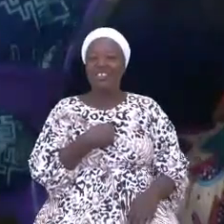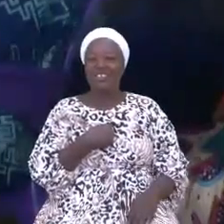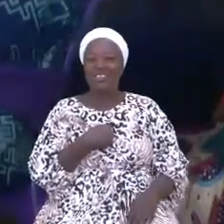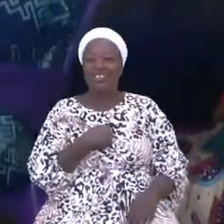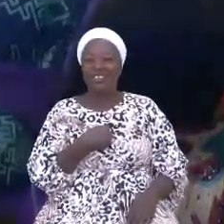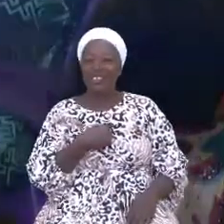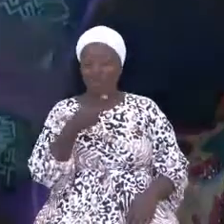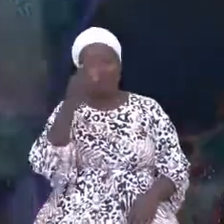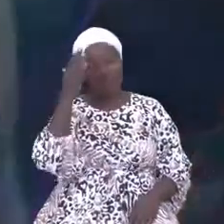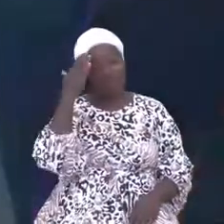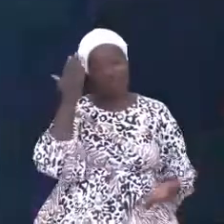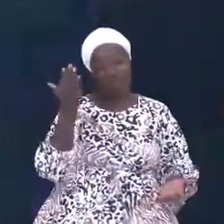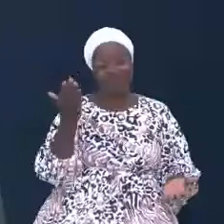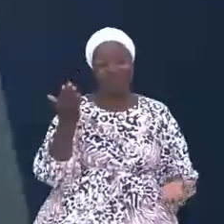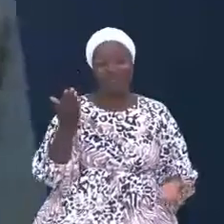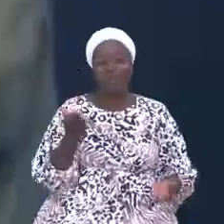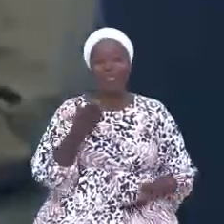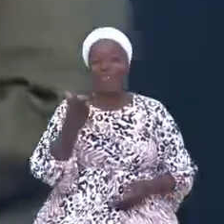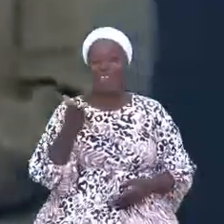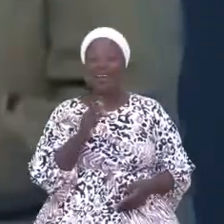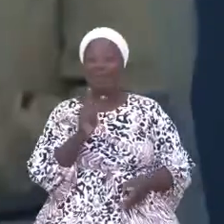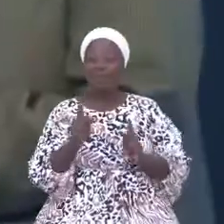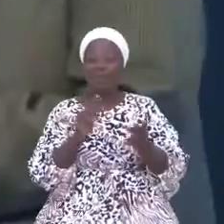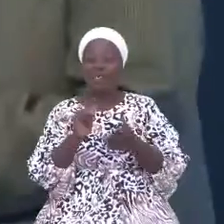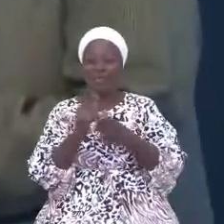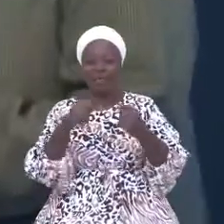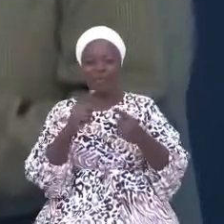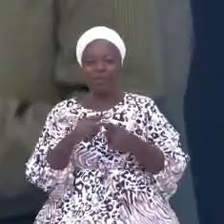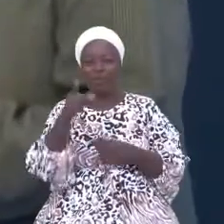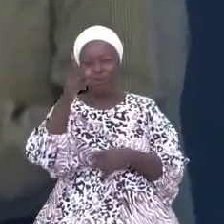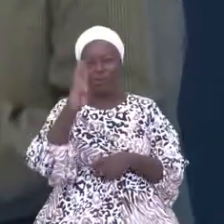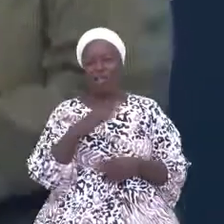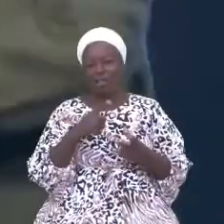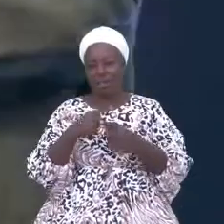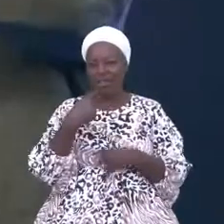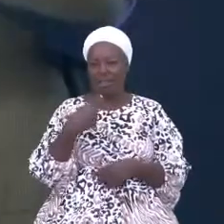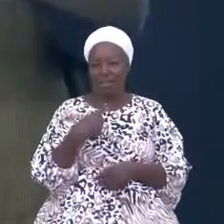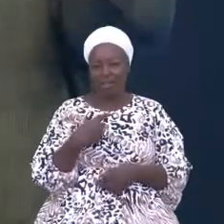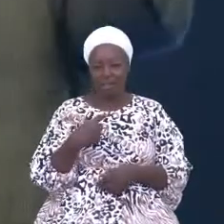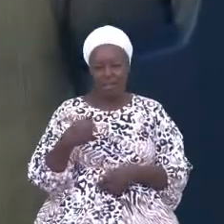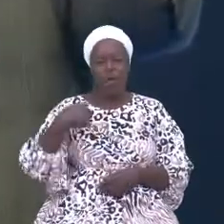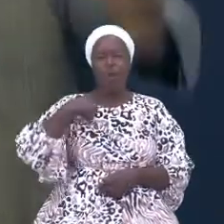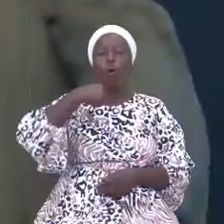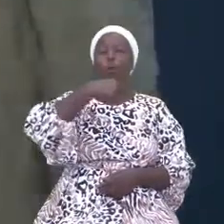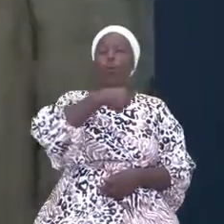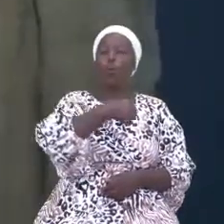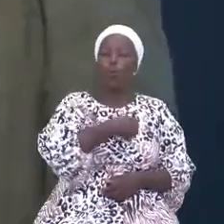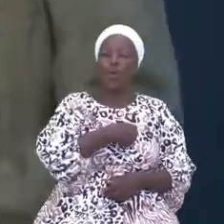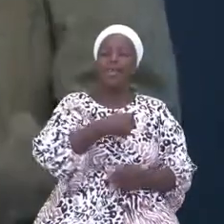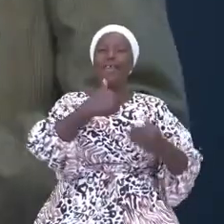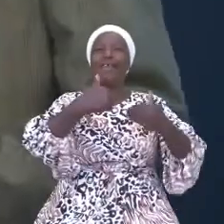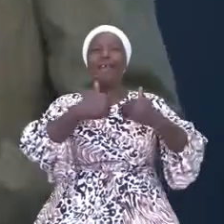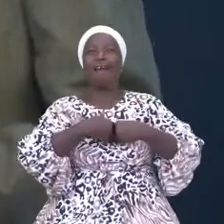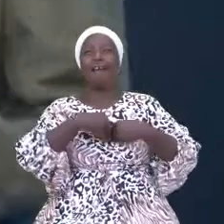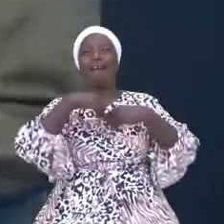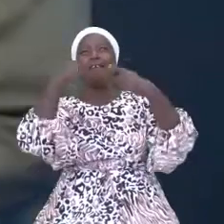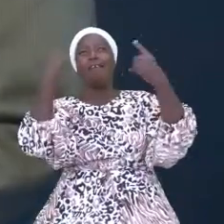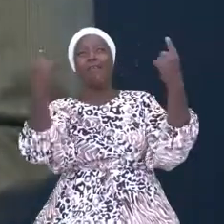You know, there are people that come to God and they say, we have sinned,